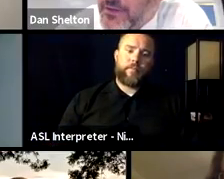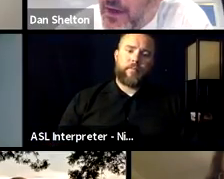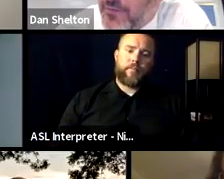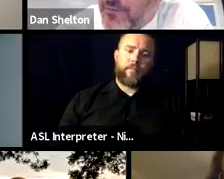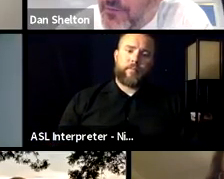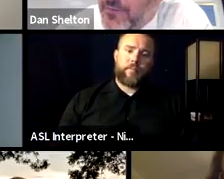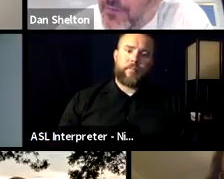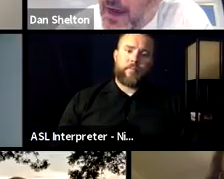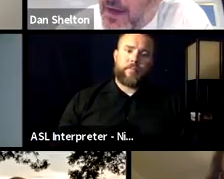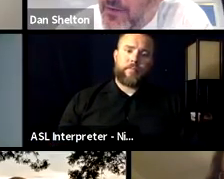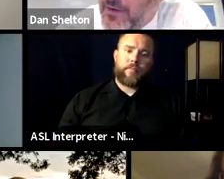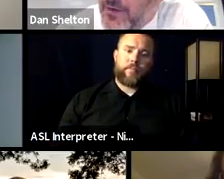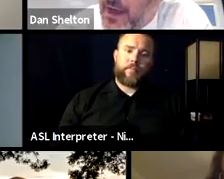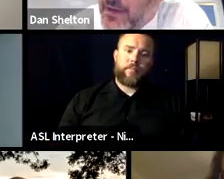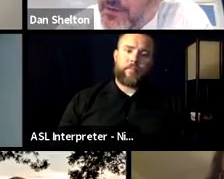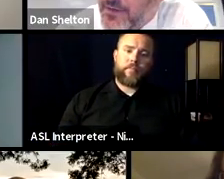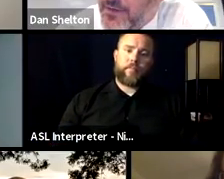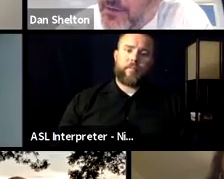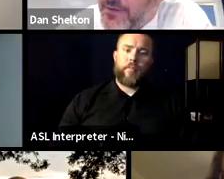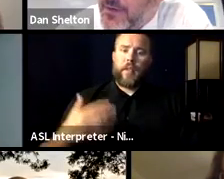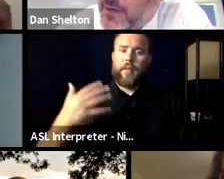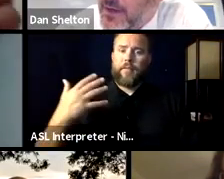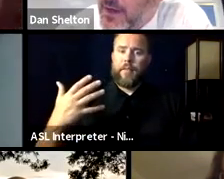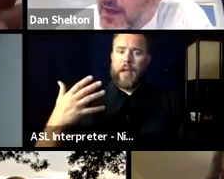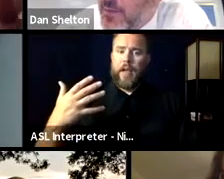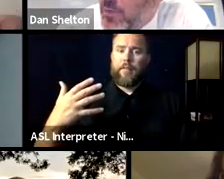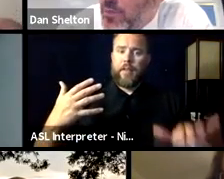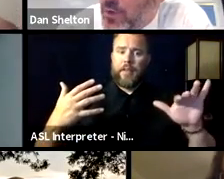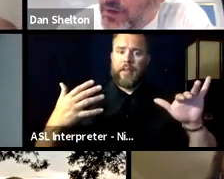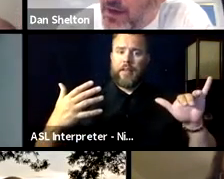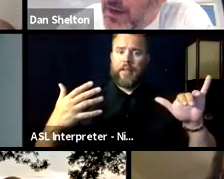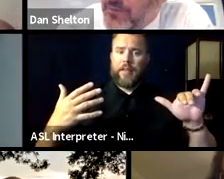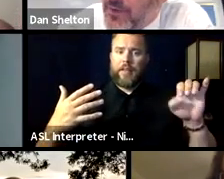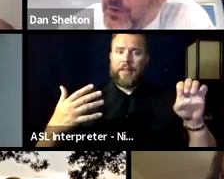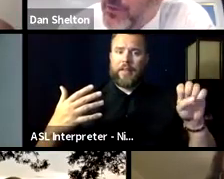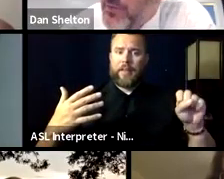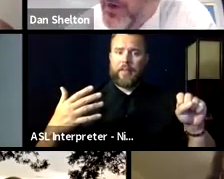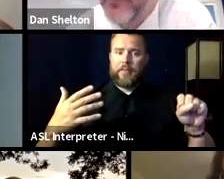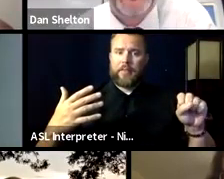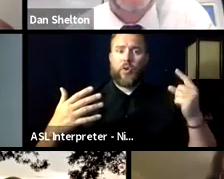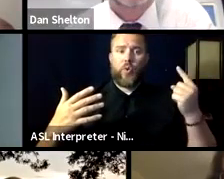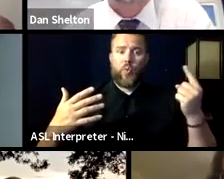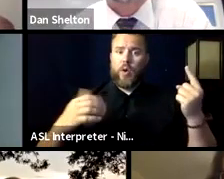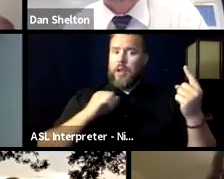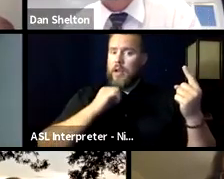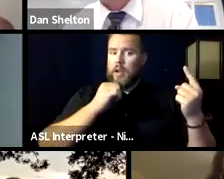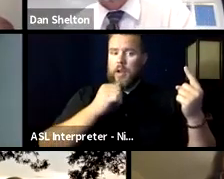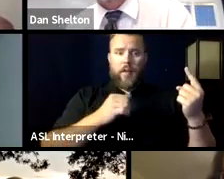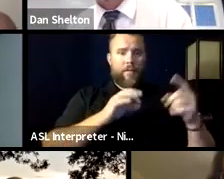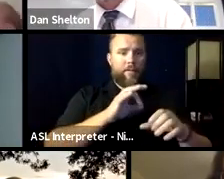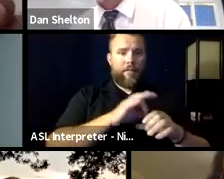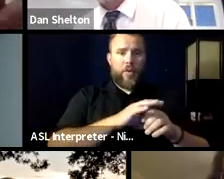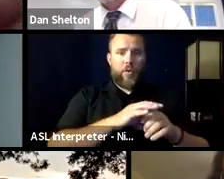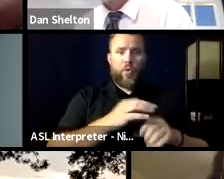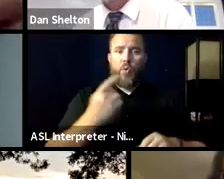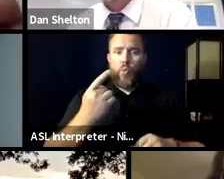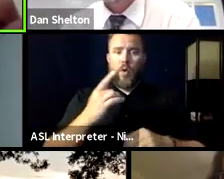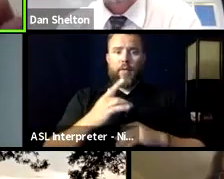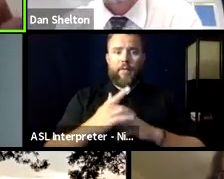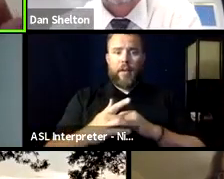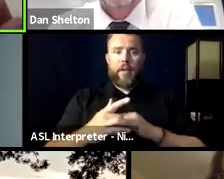so that's 5 yeses, 1 not voting, 1 vacancy, and motion passes.